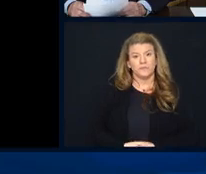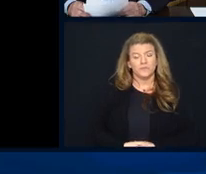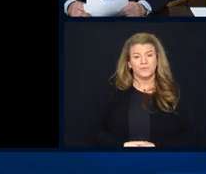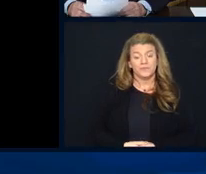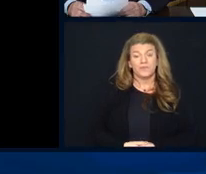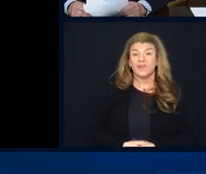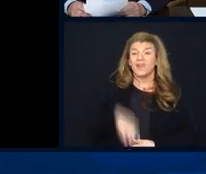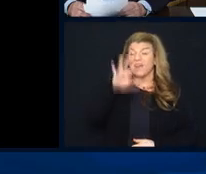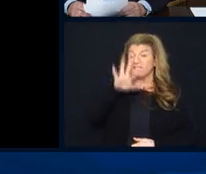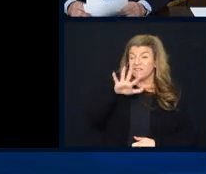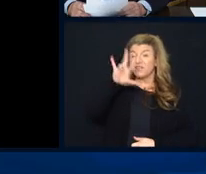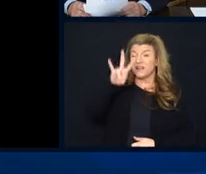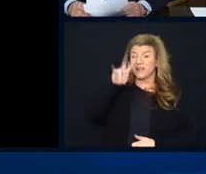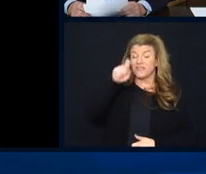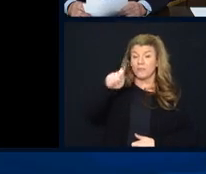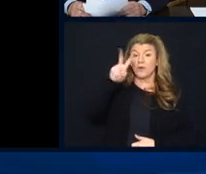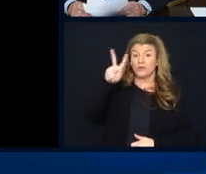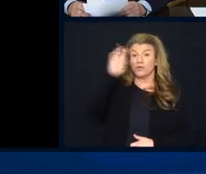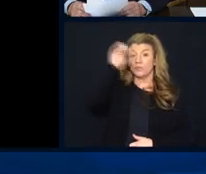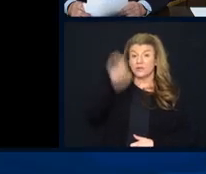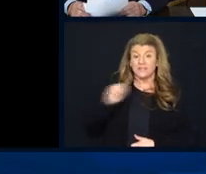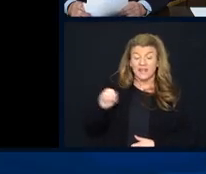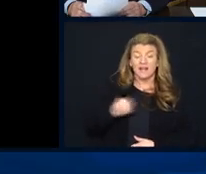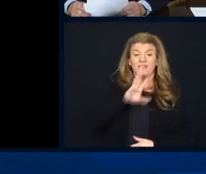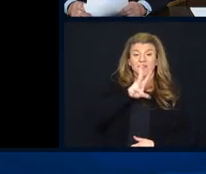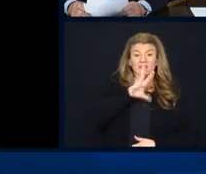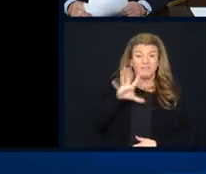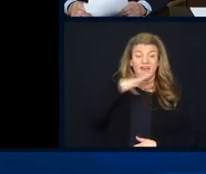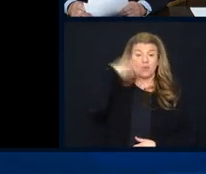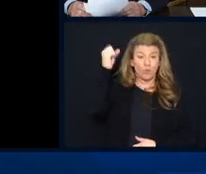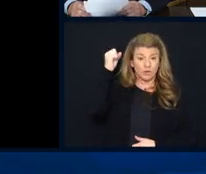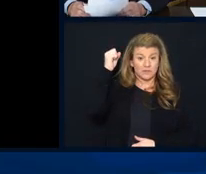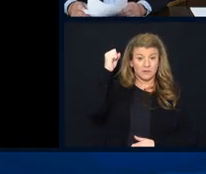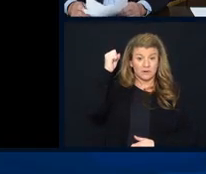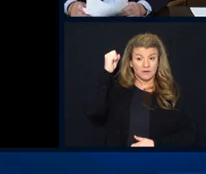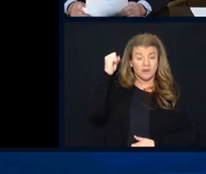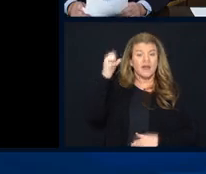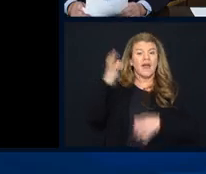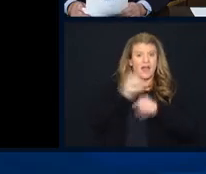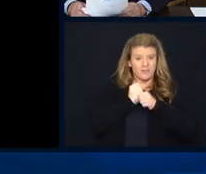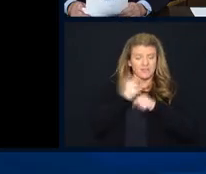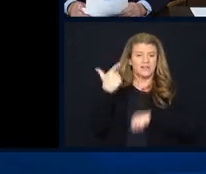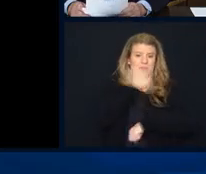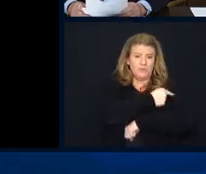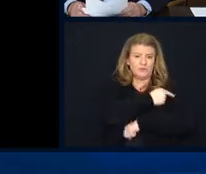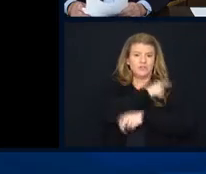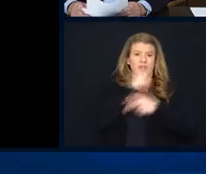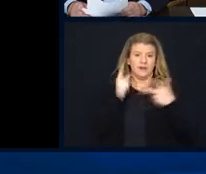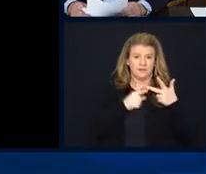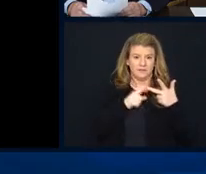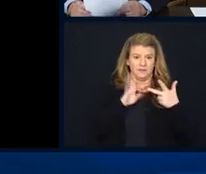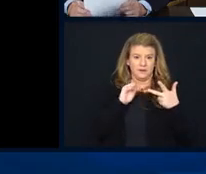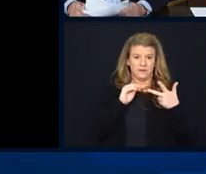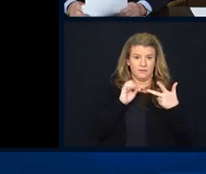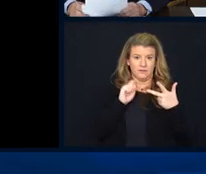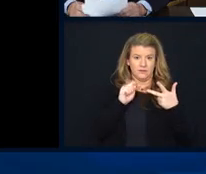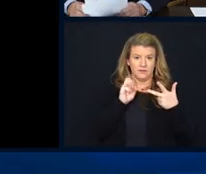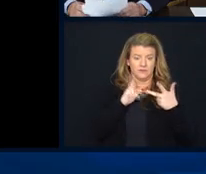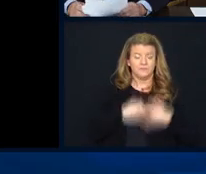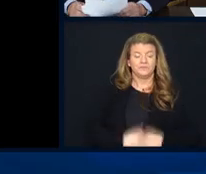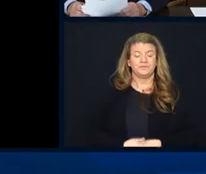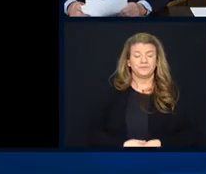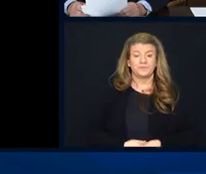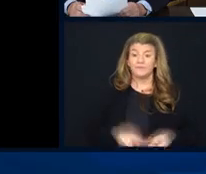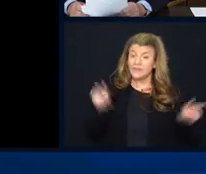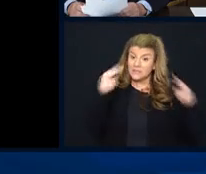And 57.2% of the 65 and olders have received their booster shot. Now look, listen